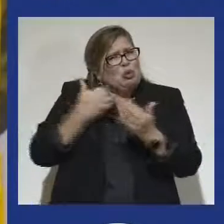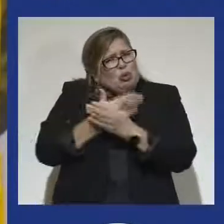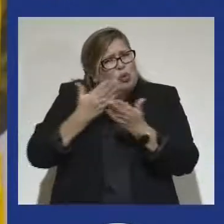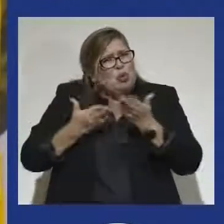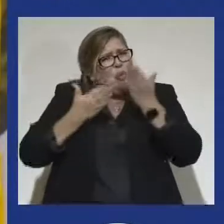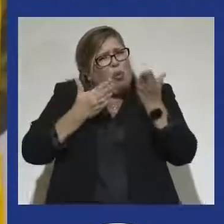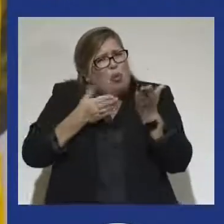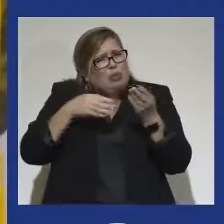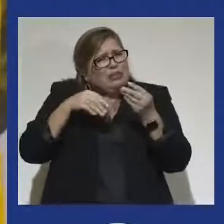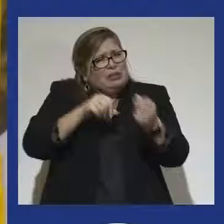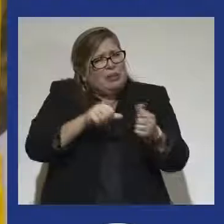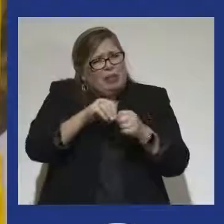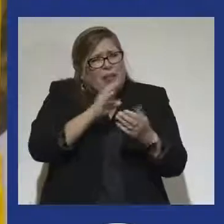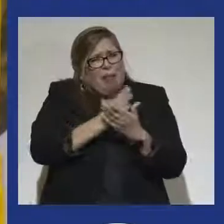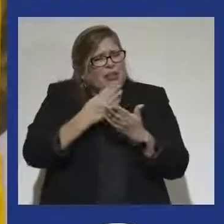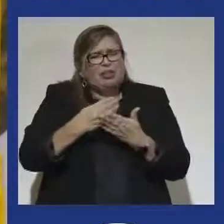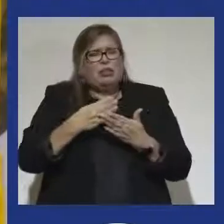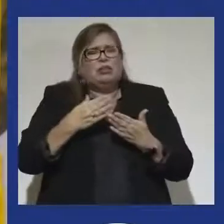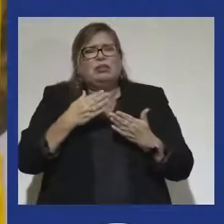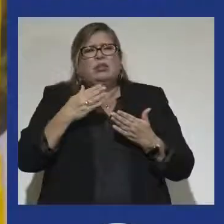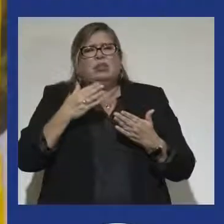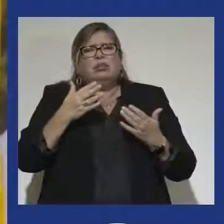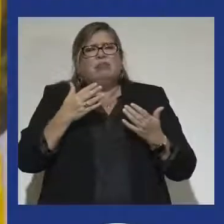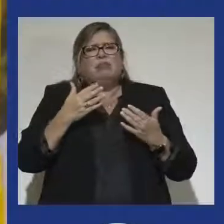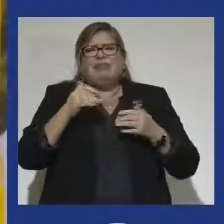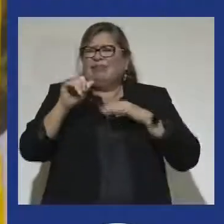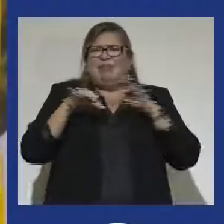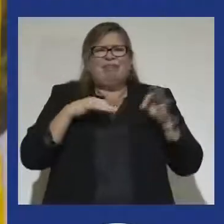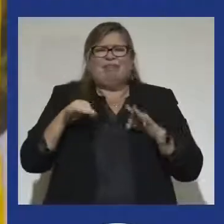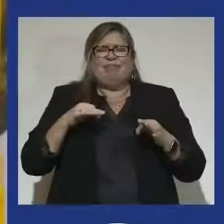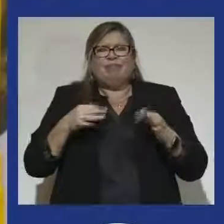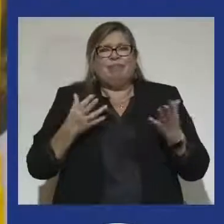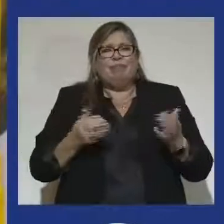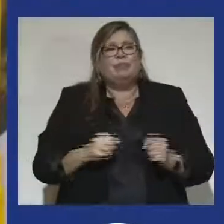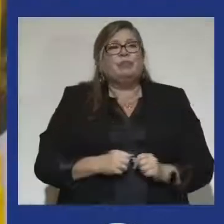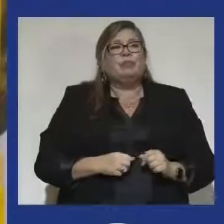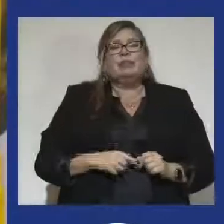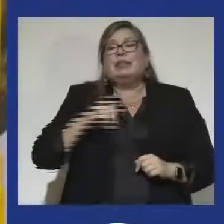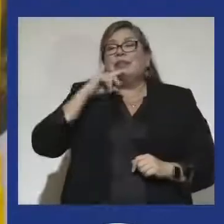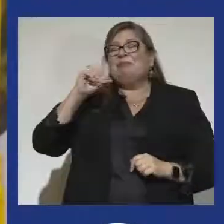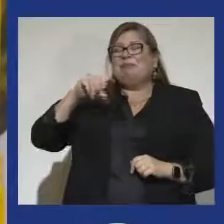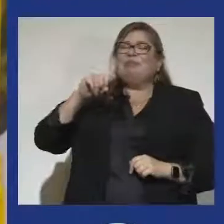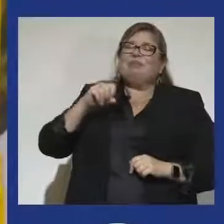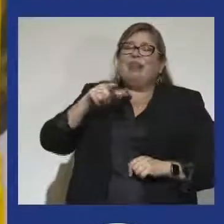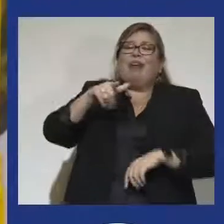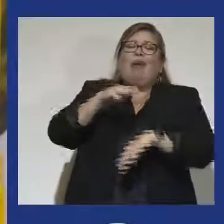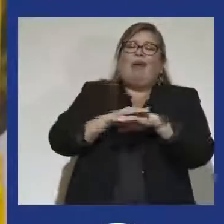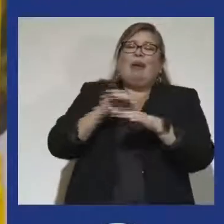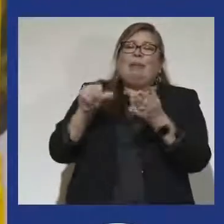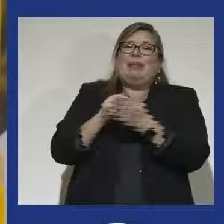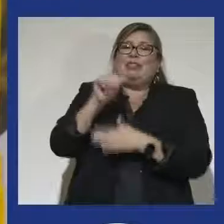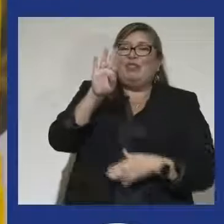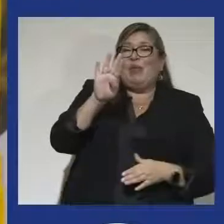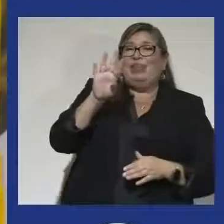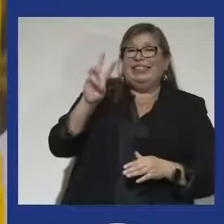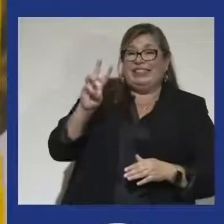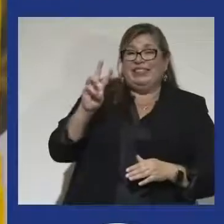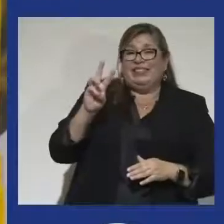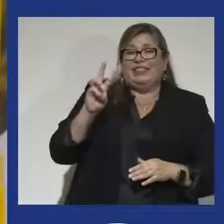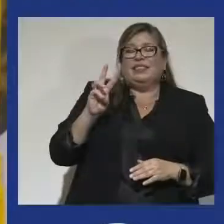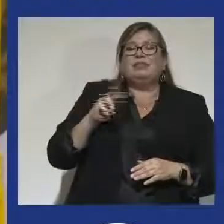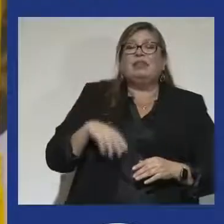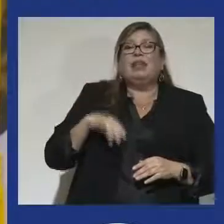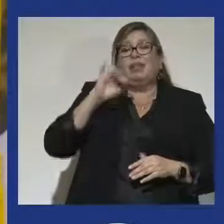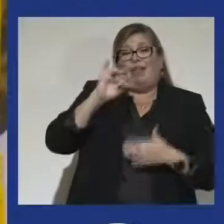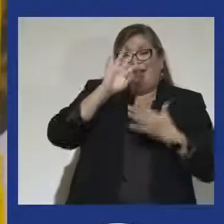proposed expenditure in the budget? And if so, can you point me to where that is broken down? Yes, so it's on page 46. And this is a